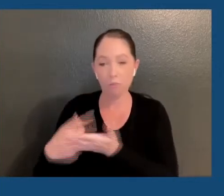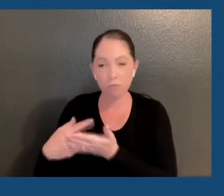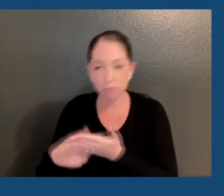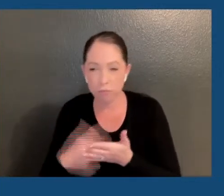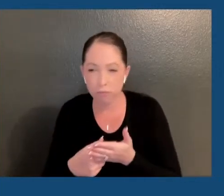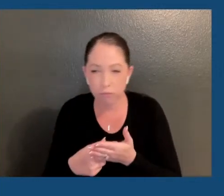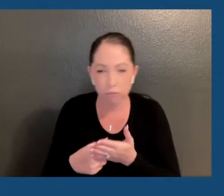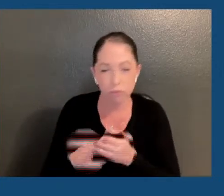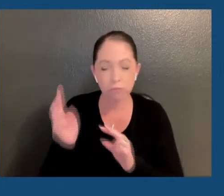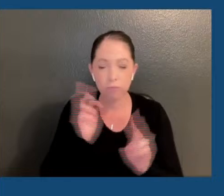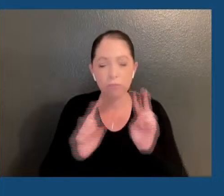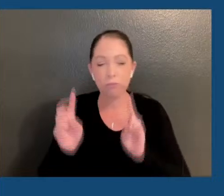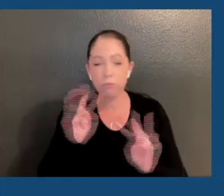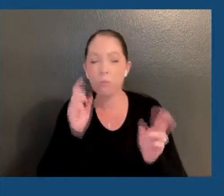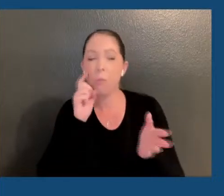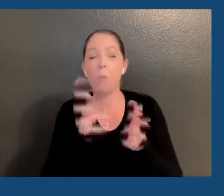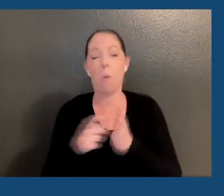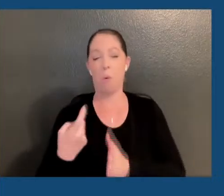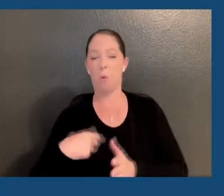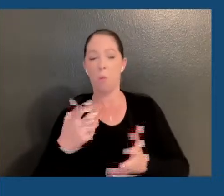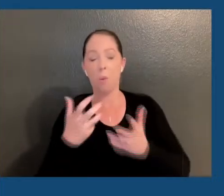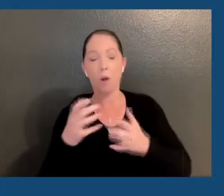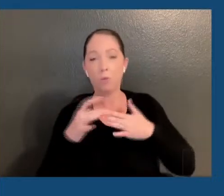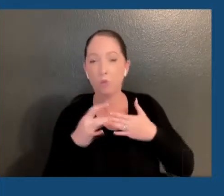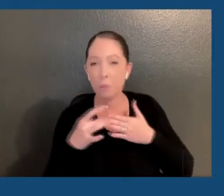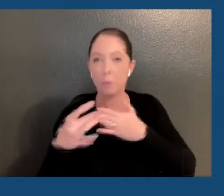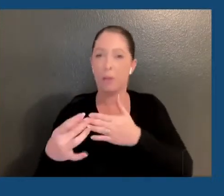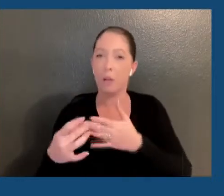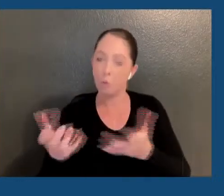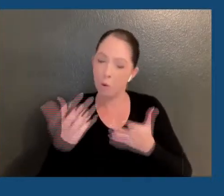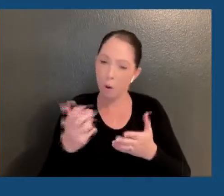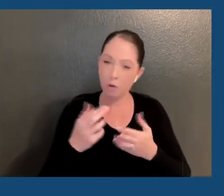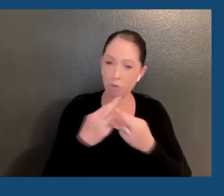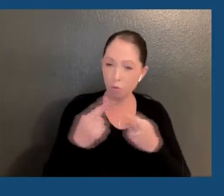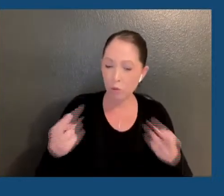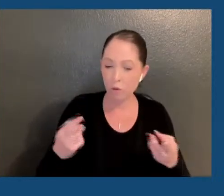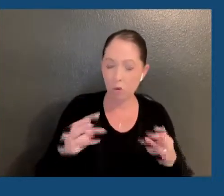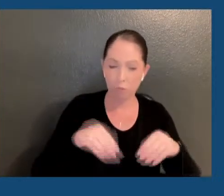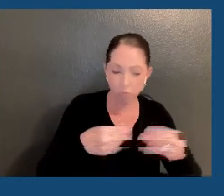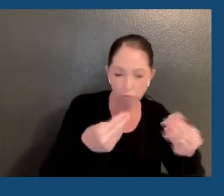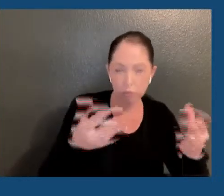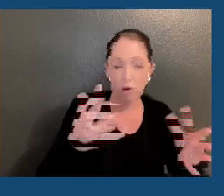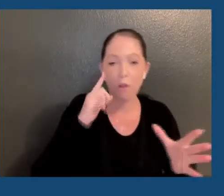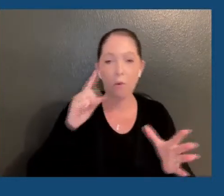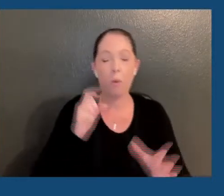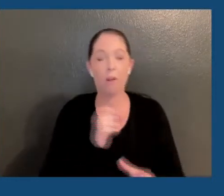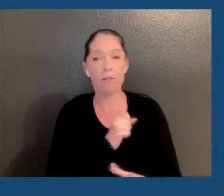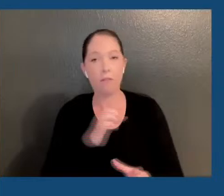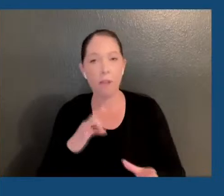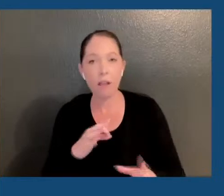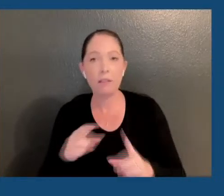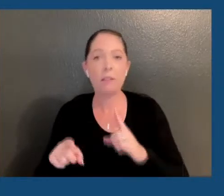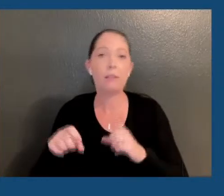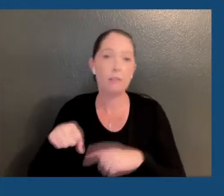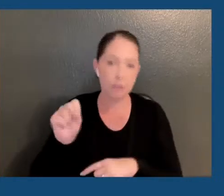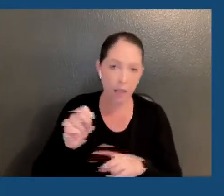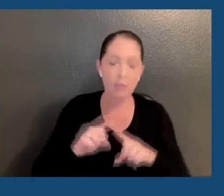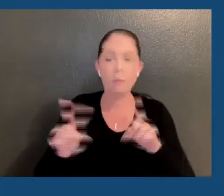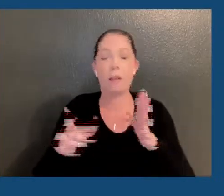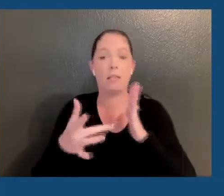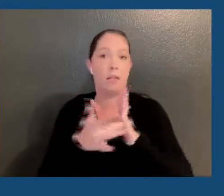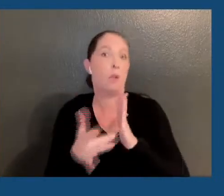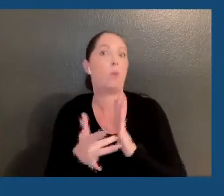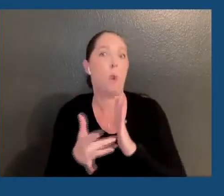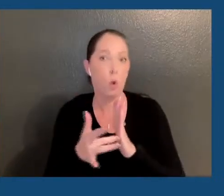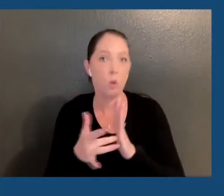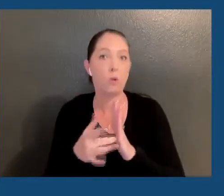wanted to take a lead and we wanted to provide the resources in terms of the faculty, but also in terms of the technology in